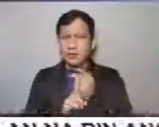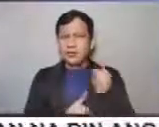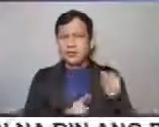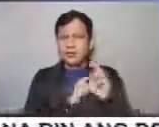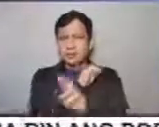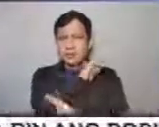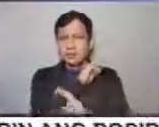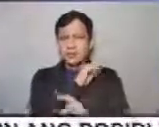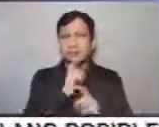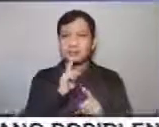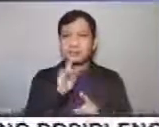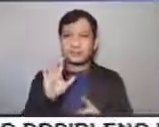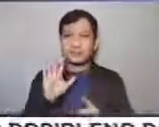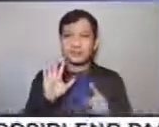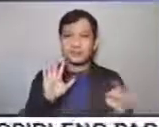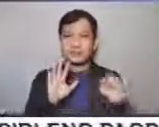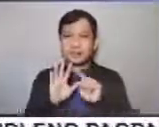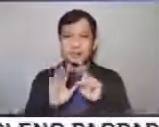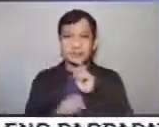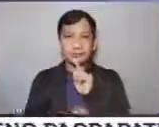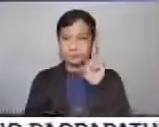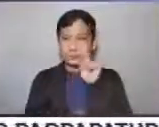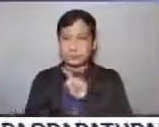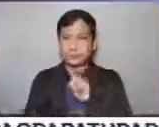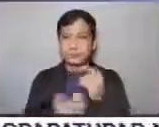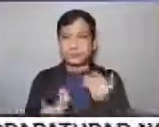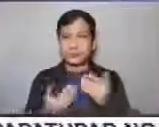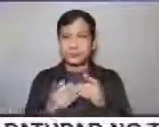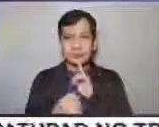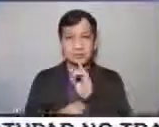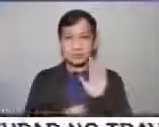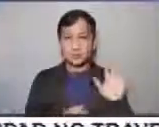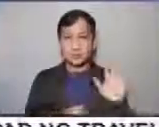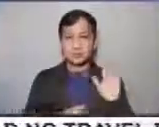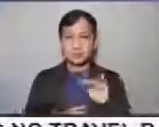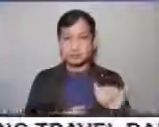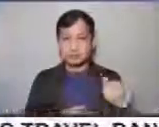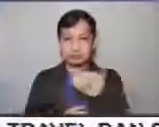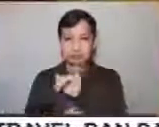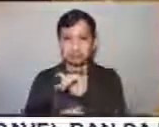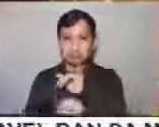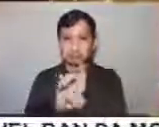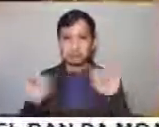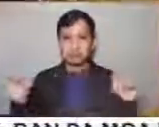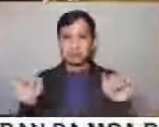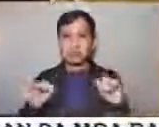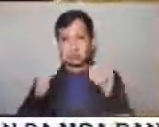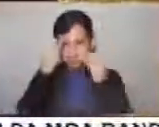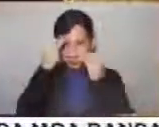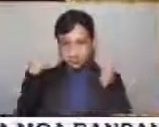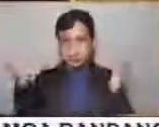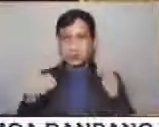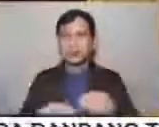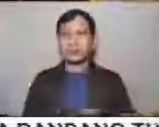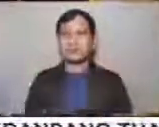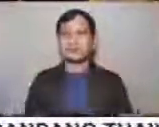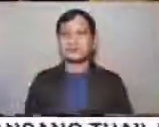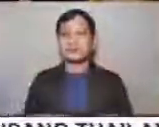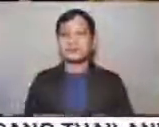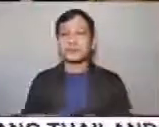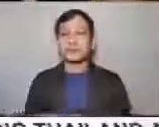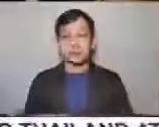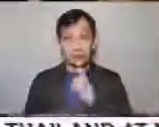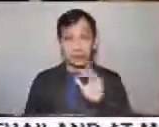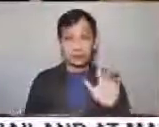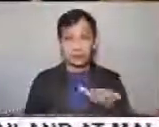autonomy by promoting responsive and participative governance. Pinatunog ang Unity Gong para sa